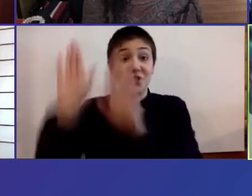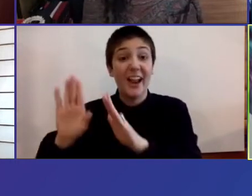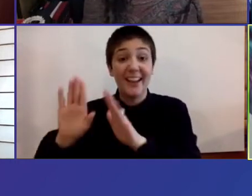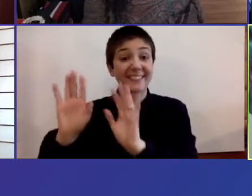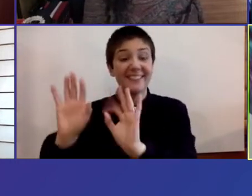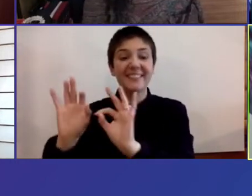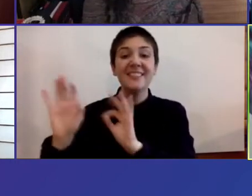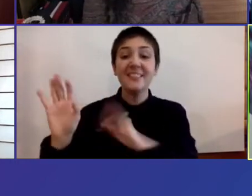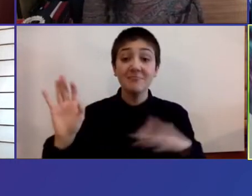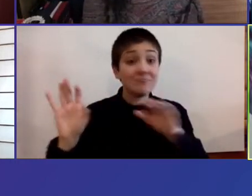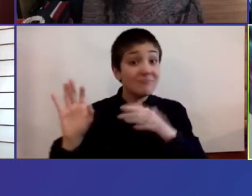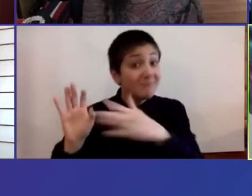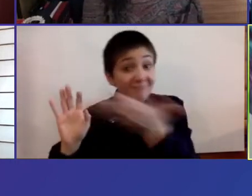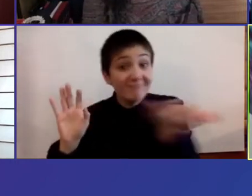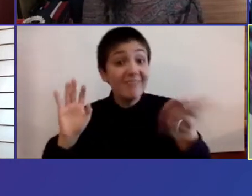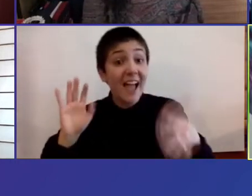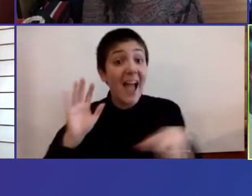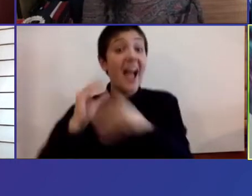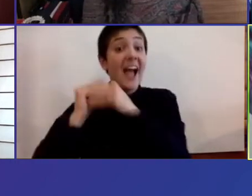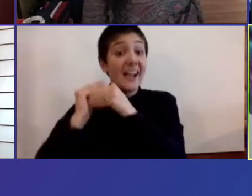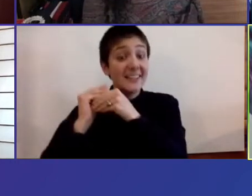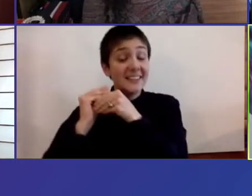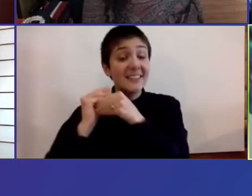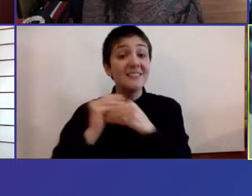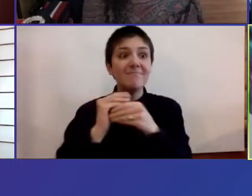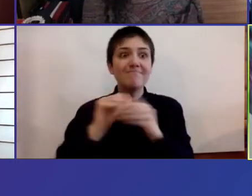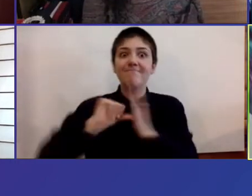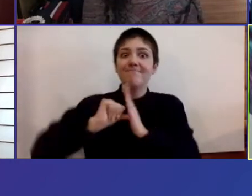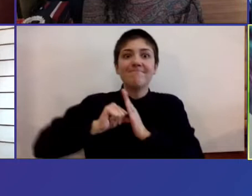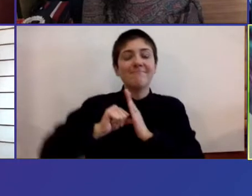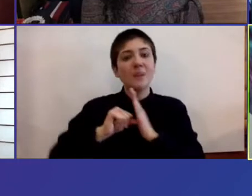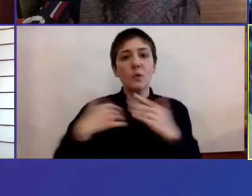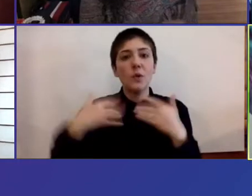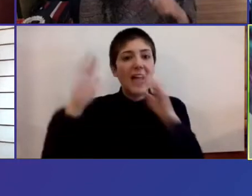pick up on this idea of the importance of education to what you